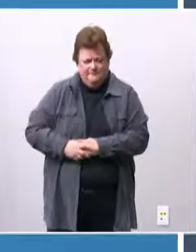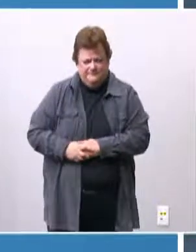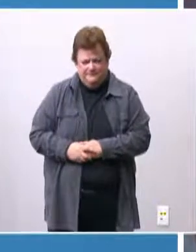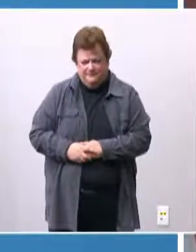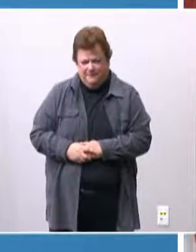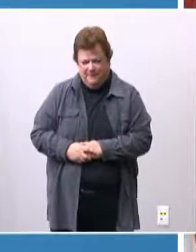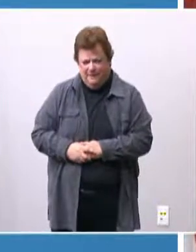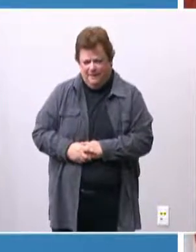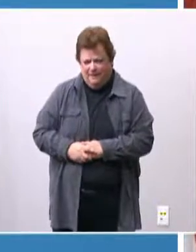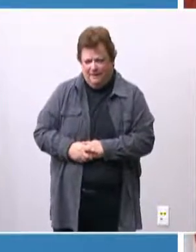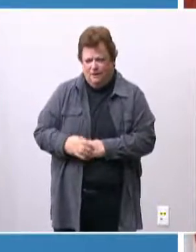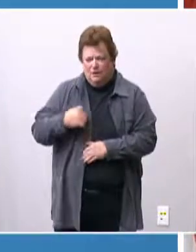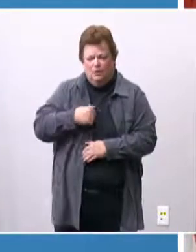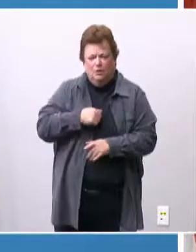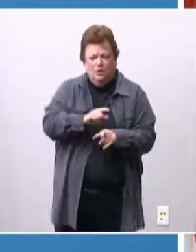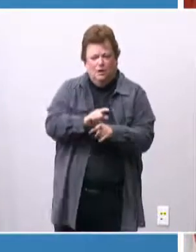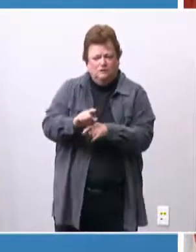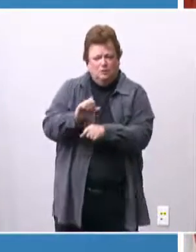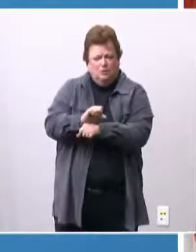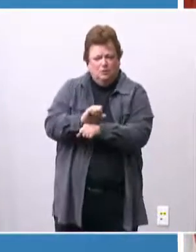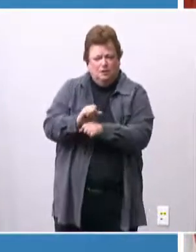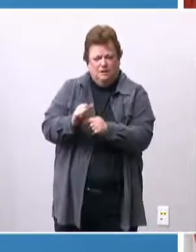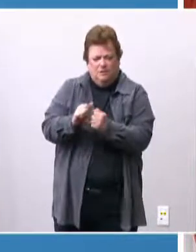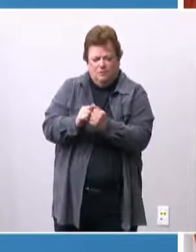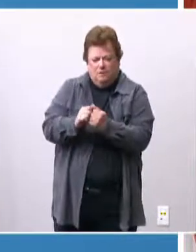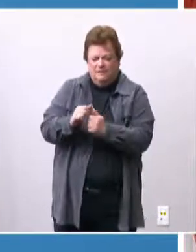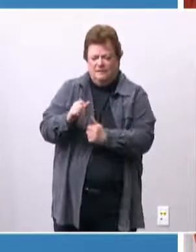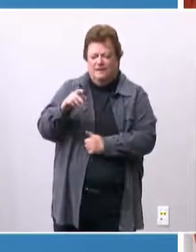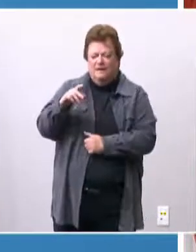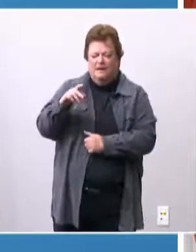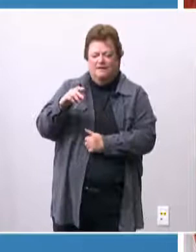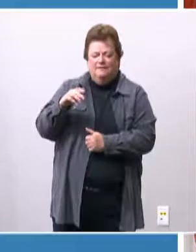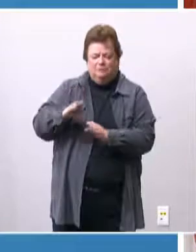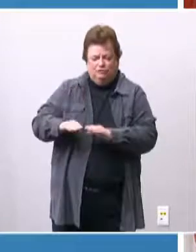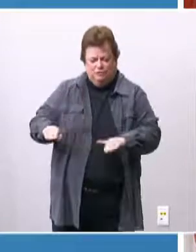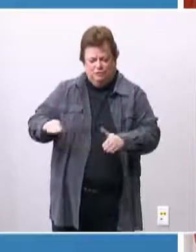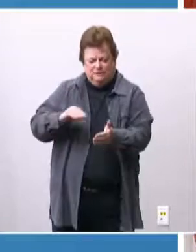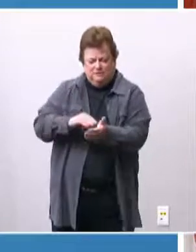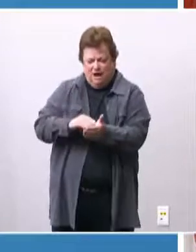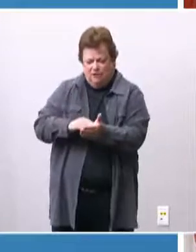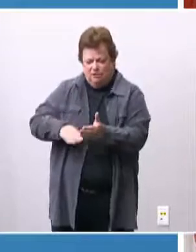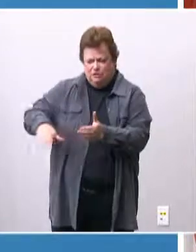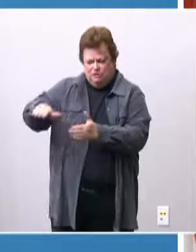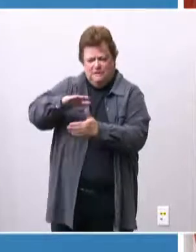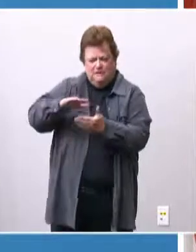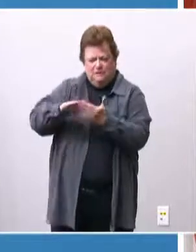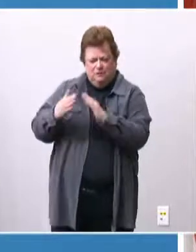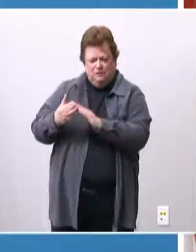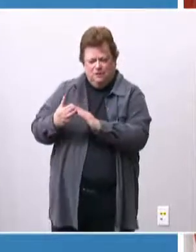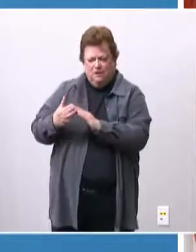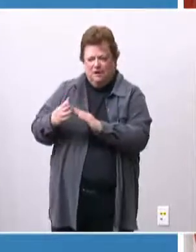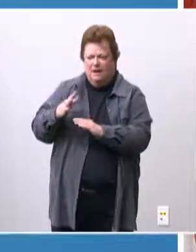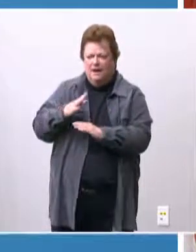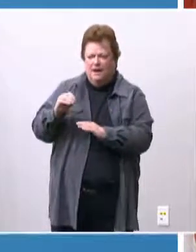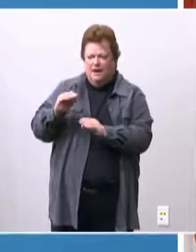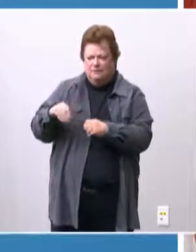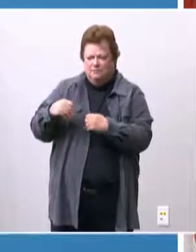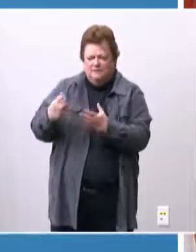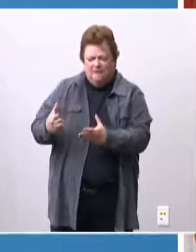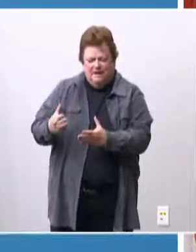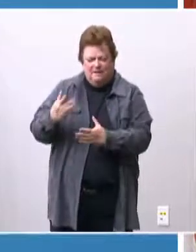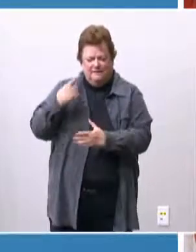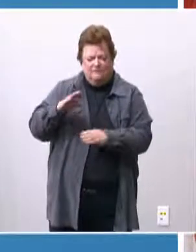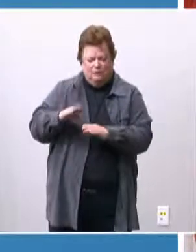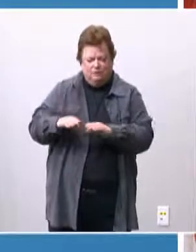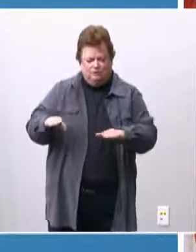402-441-4200. We're also working closely with the pediatric practices in the community, and they have provided them with